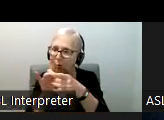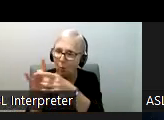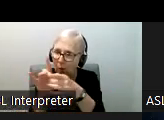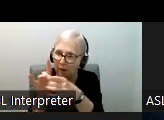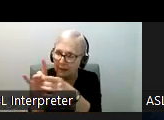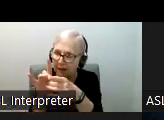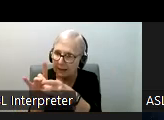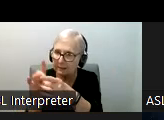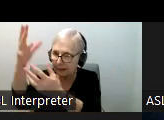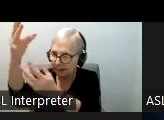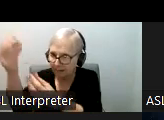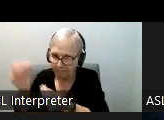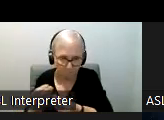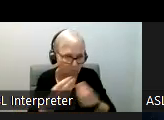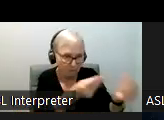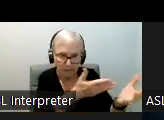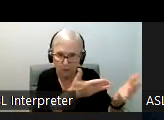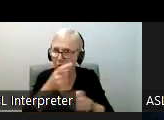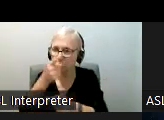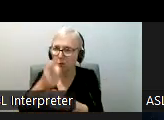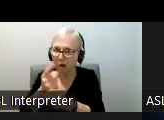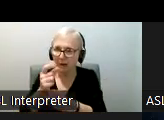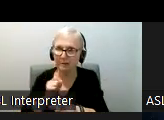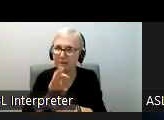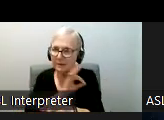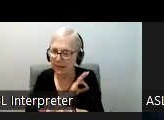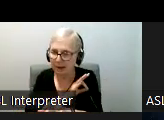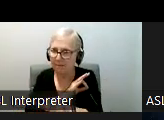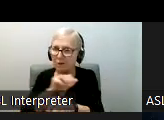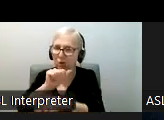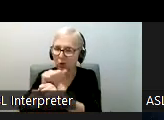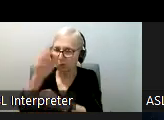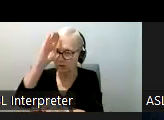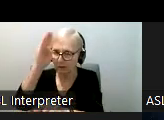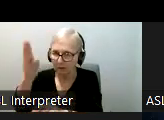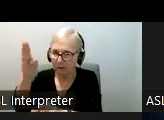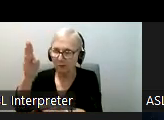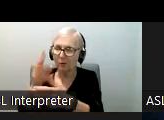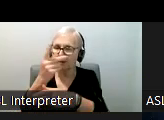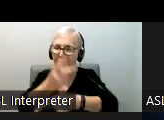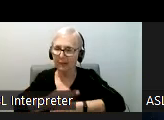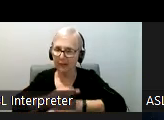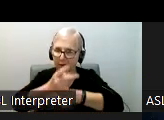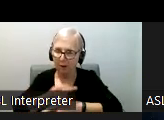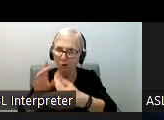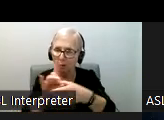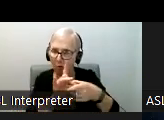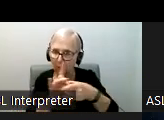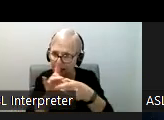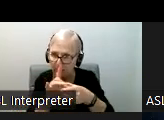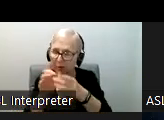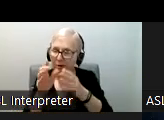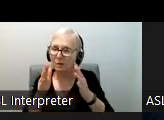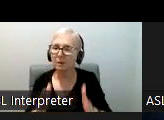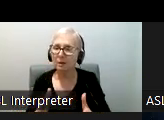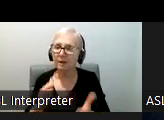get information to the proper staff. She works directly with referring over to care coordination. She also works